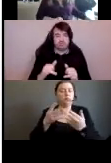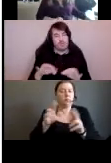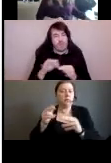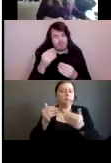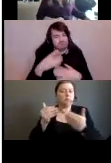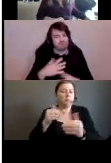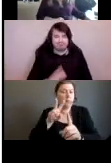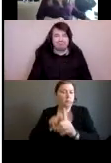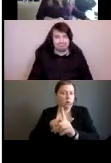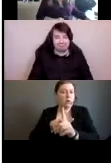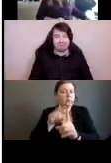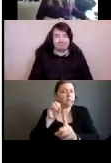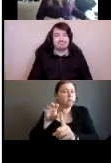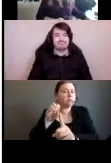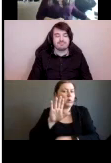Have